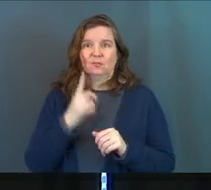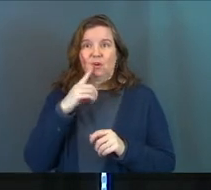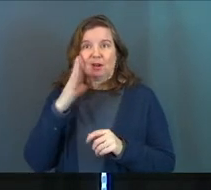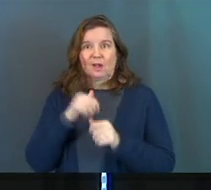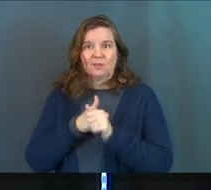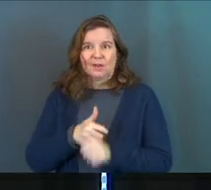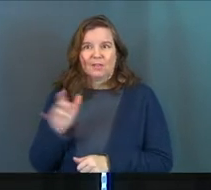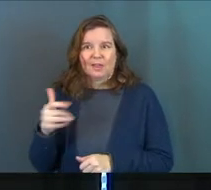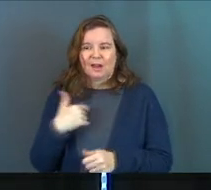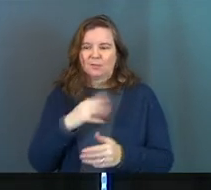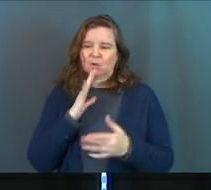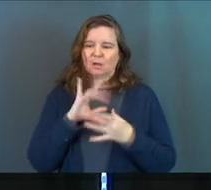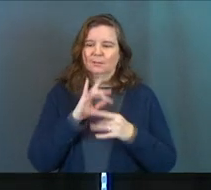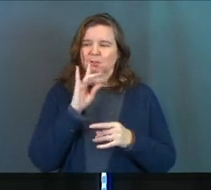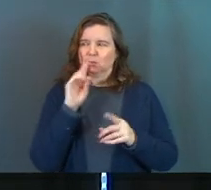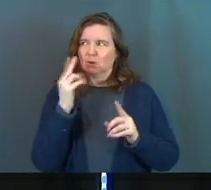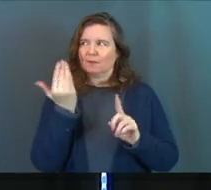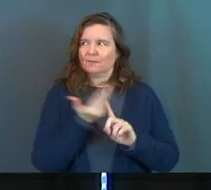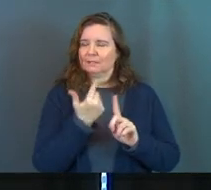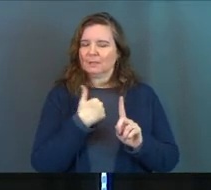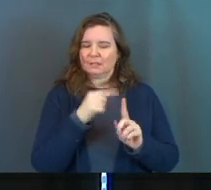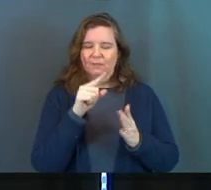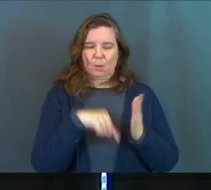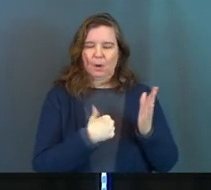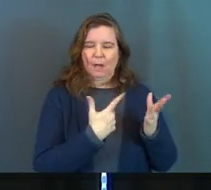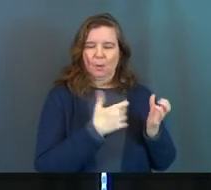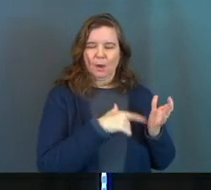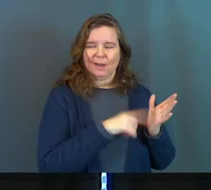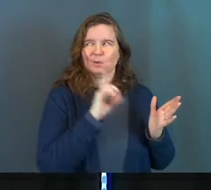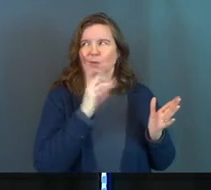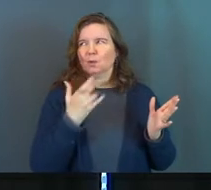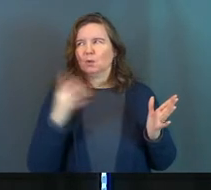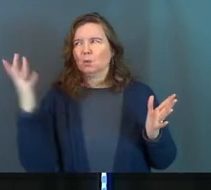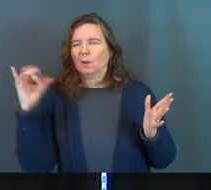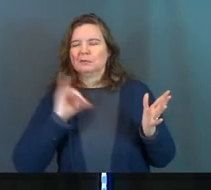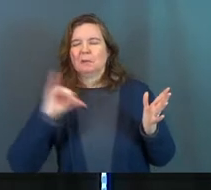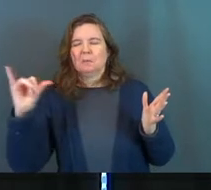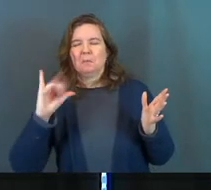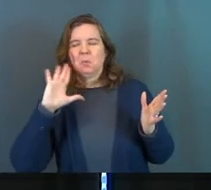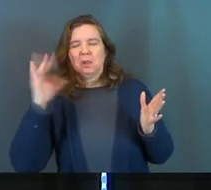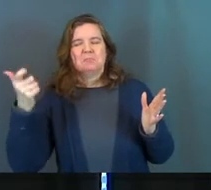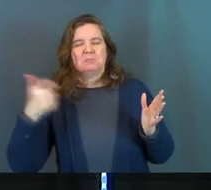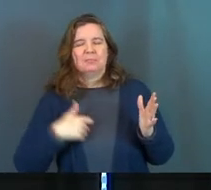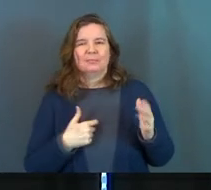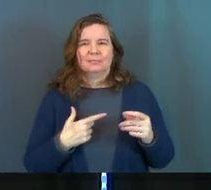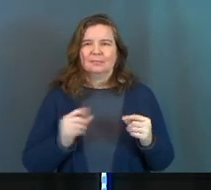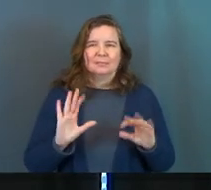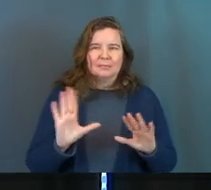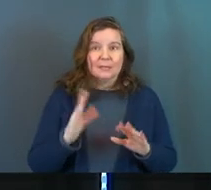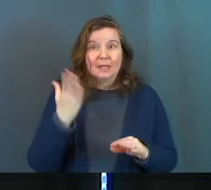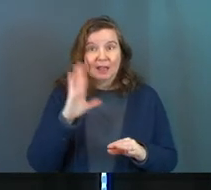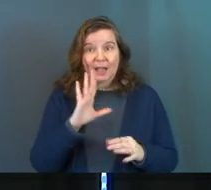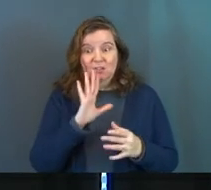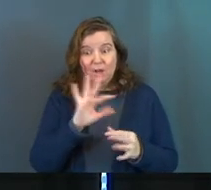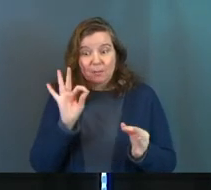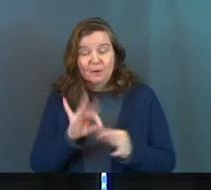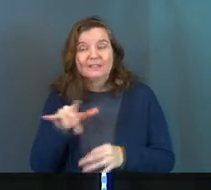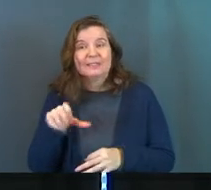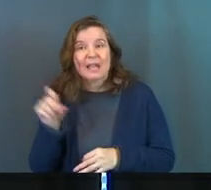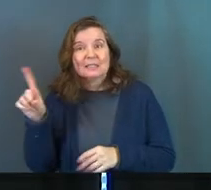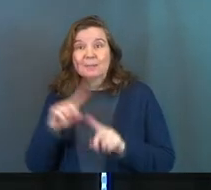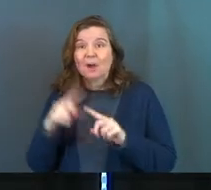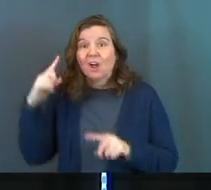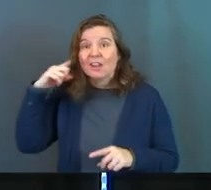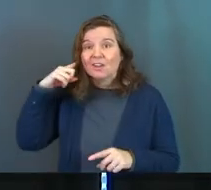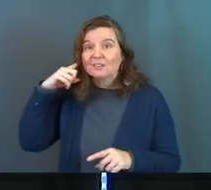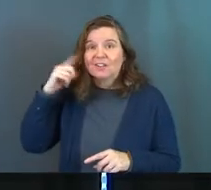kind of talking myself spiritually into something right now. I'm like, we do that kind of thing. Wait, doesn't God talk perfectly? Yes,